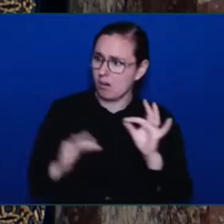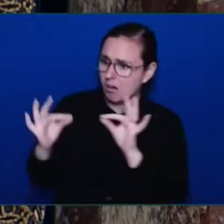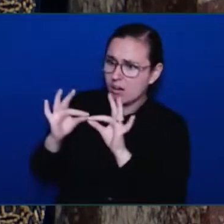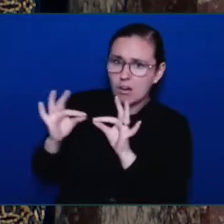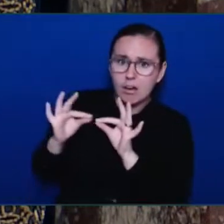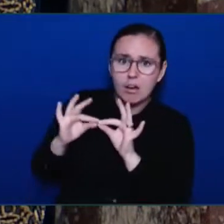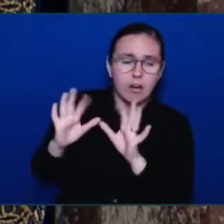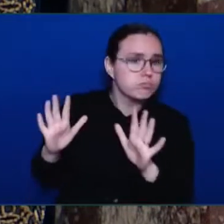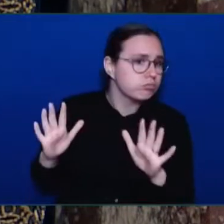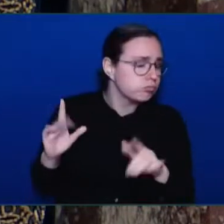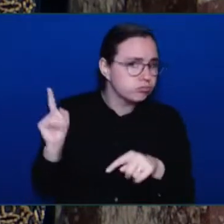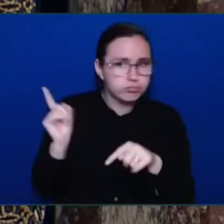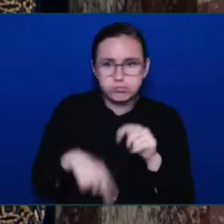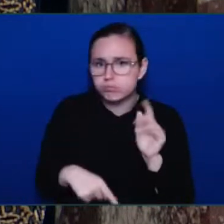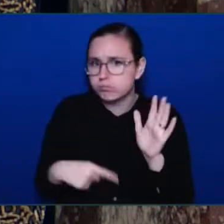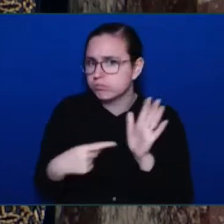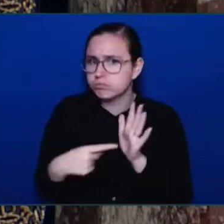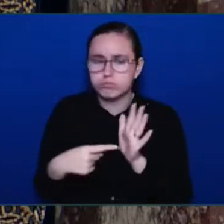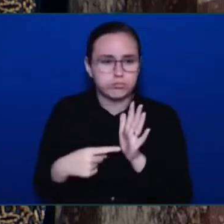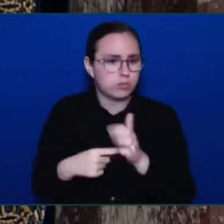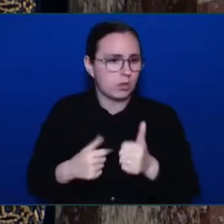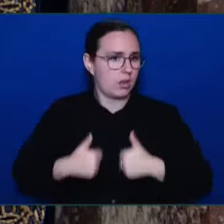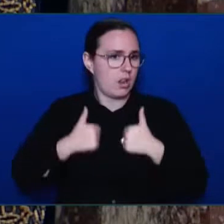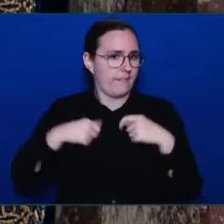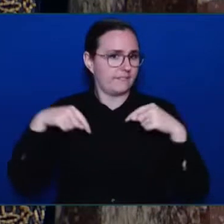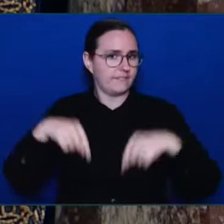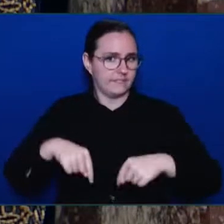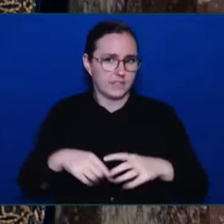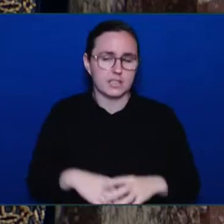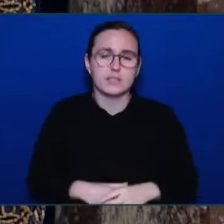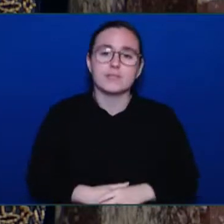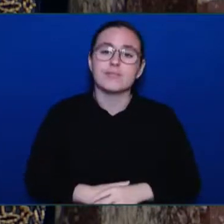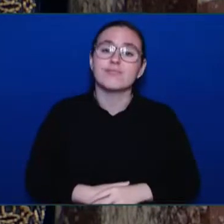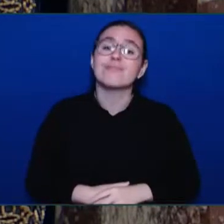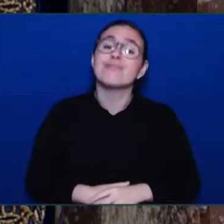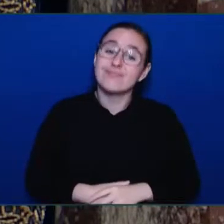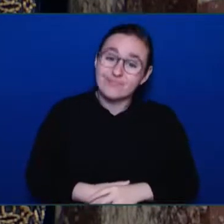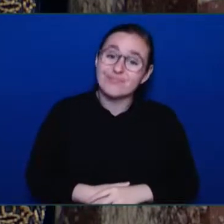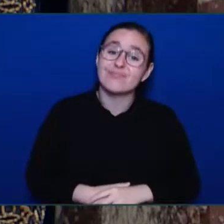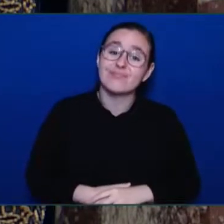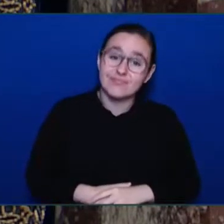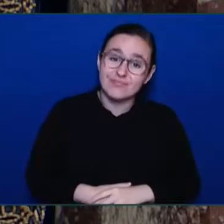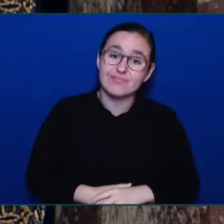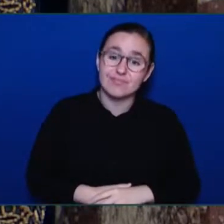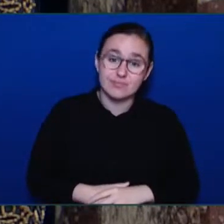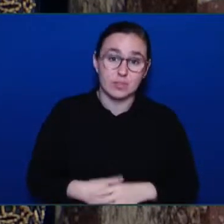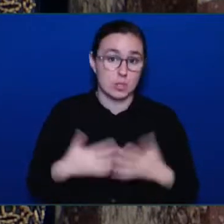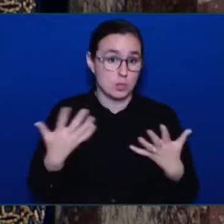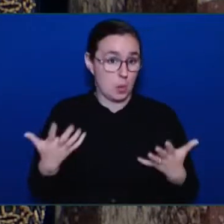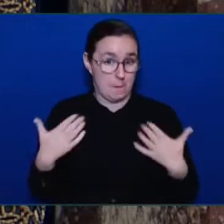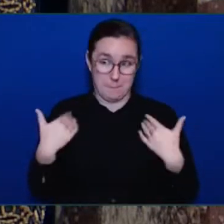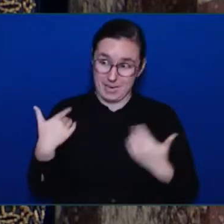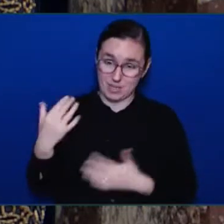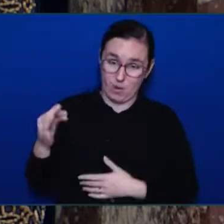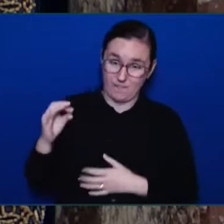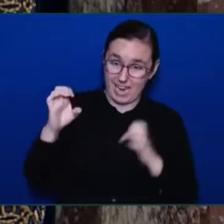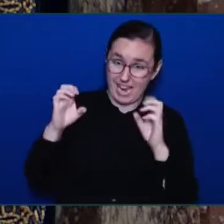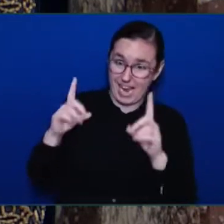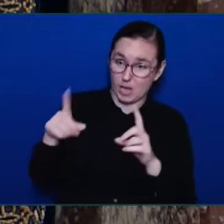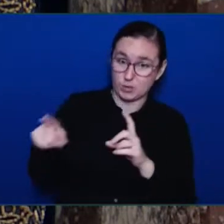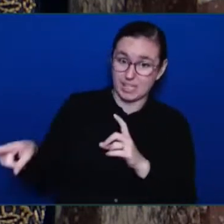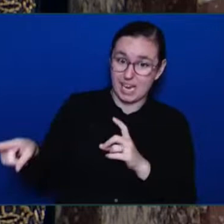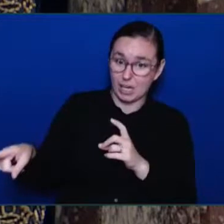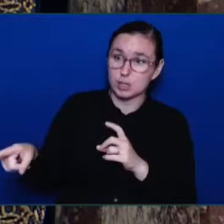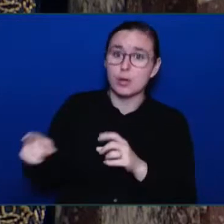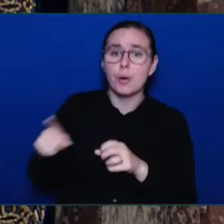you, Honourable Speaker, to the Minister of Education, the Minister's mandate letter promises quality public education and more investment,